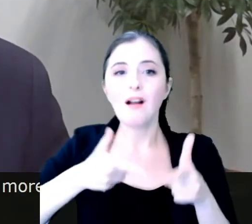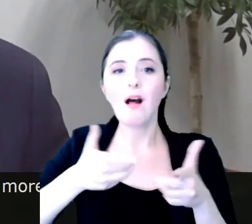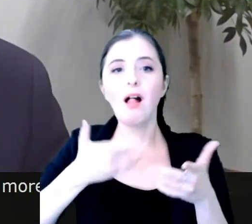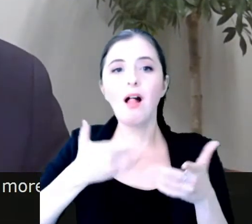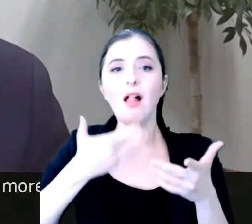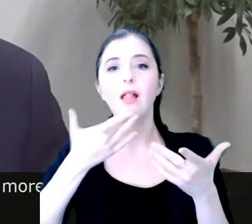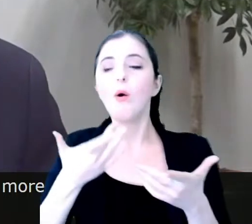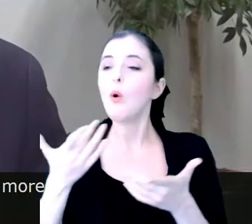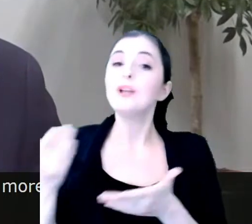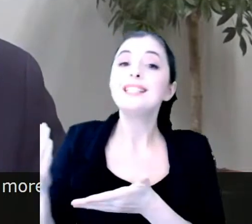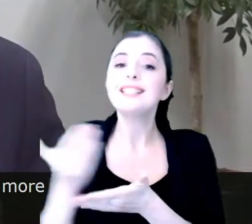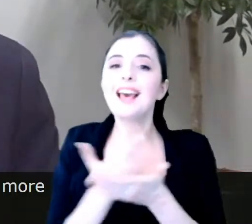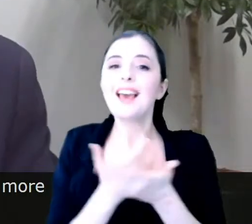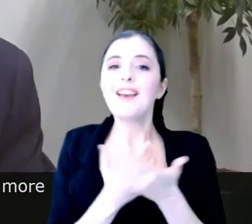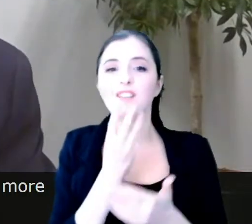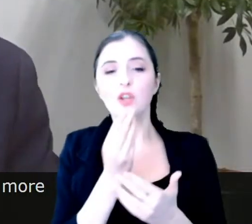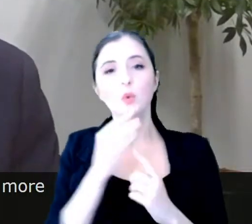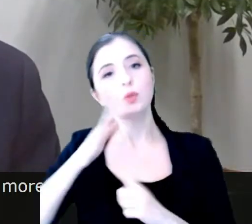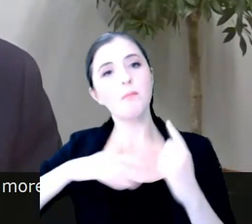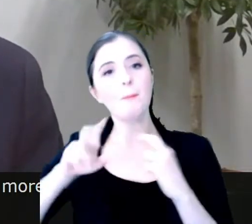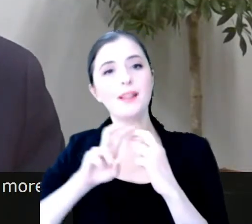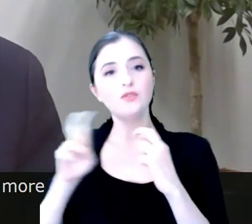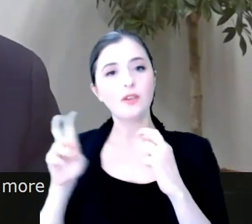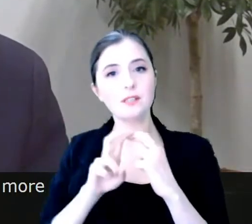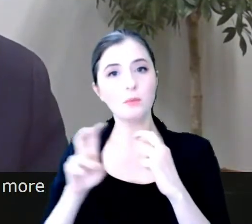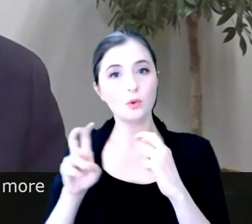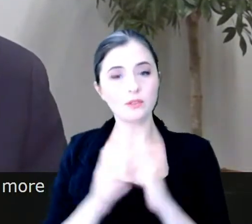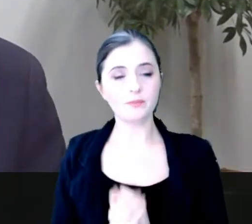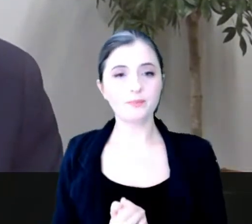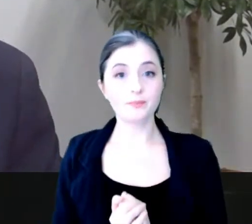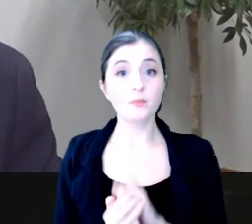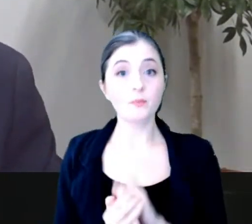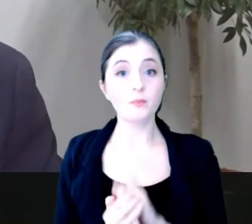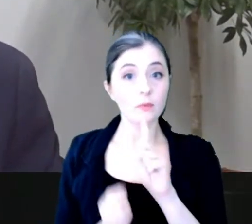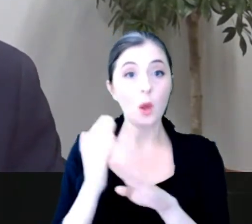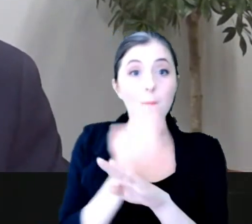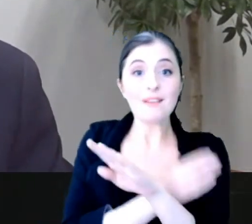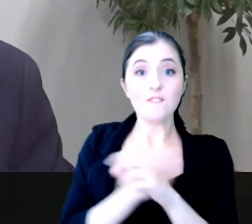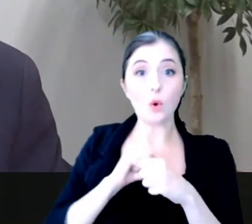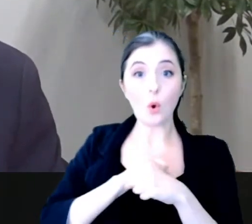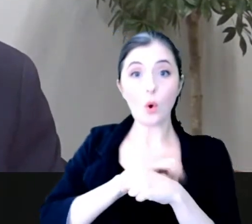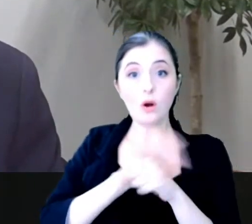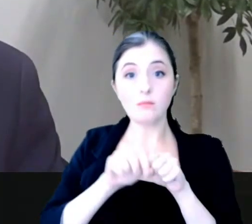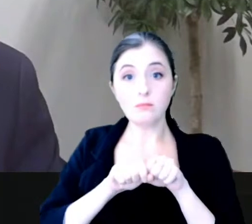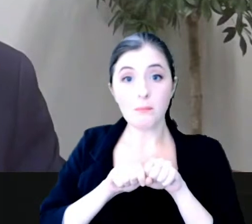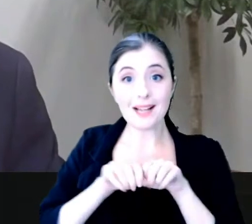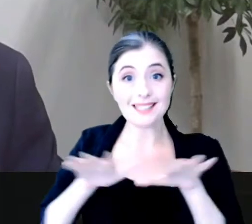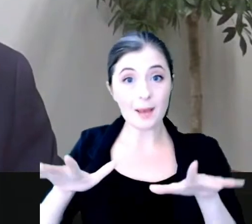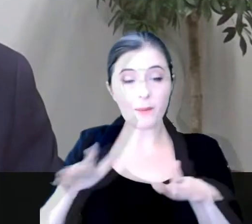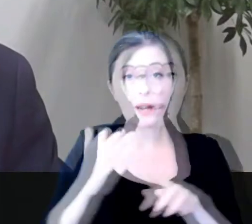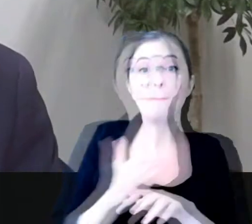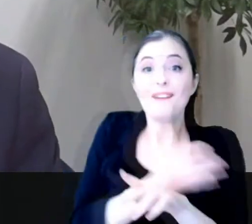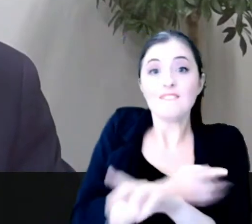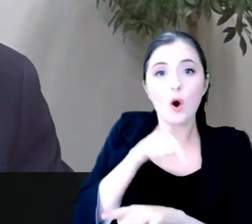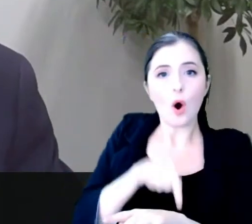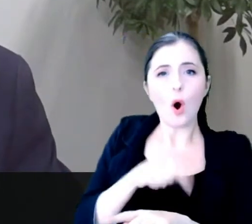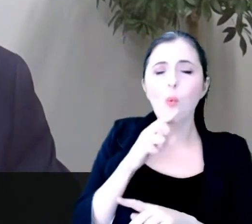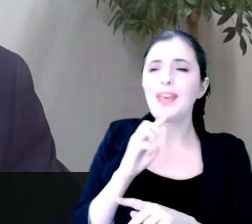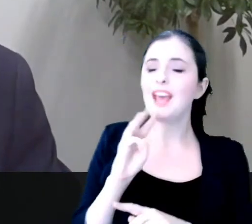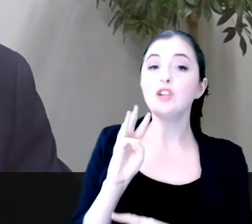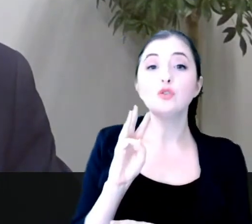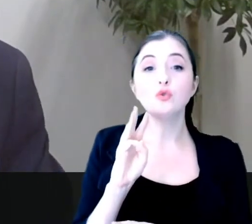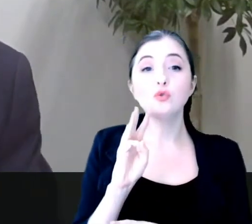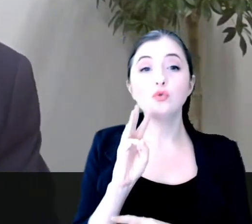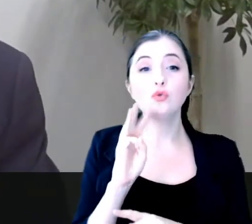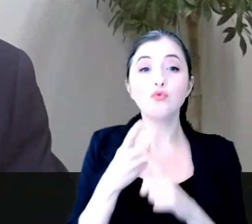good news. We've, before the pandemic, trebled the amount of segregated cycle lanes in just 4